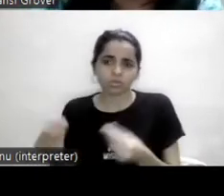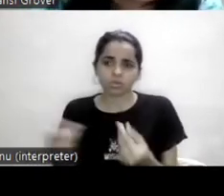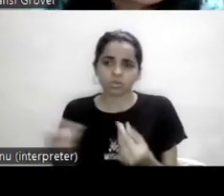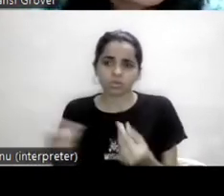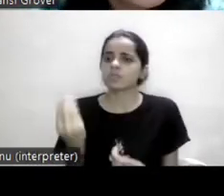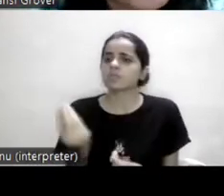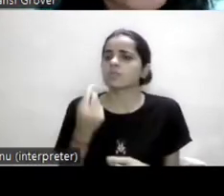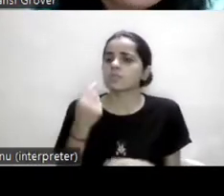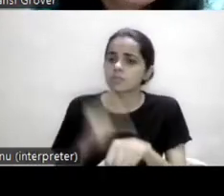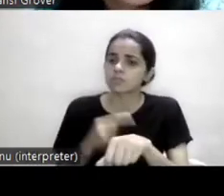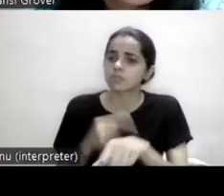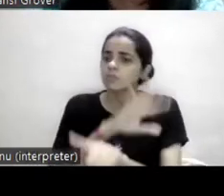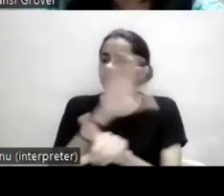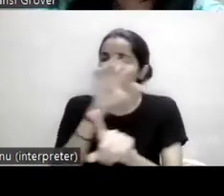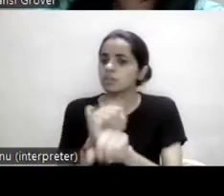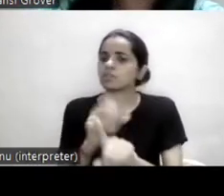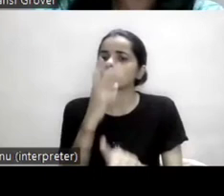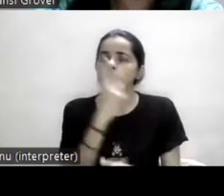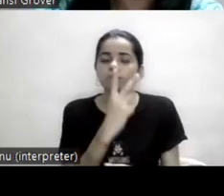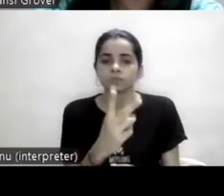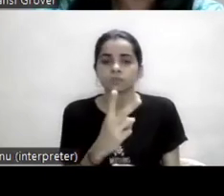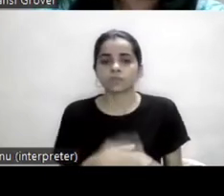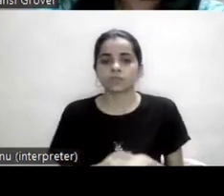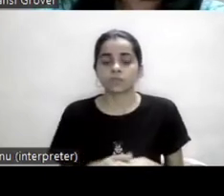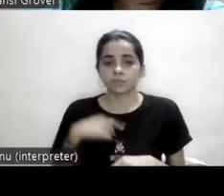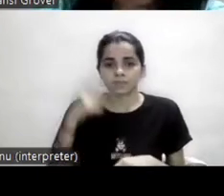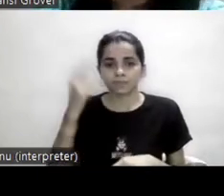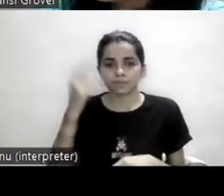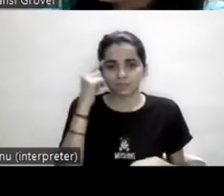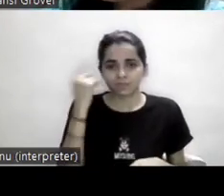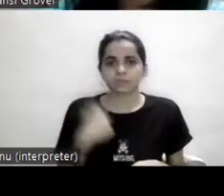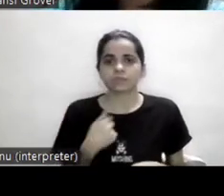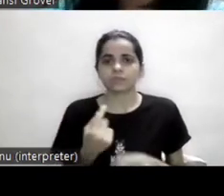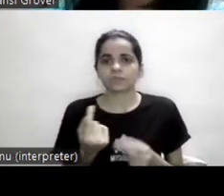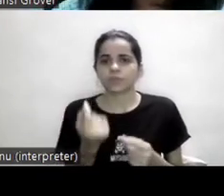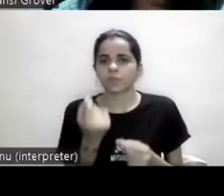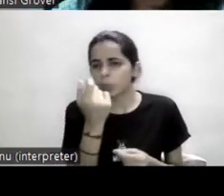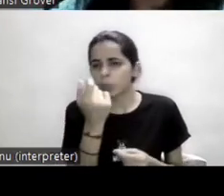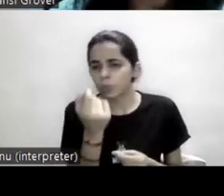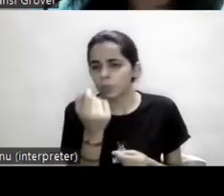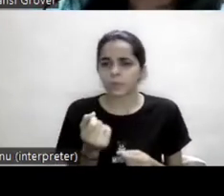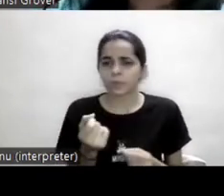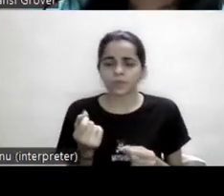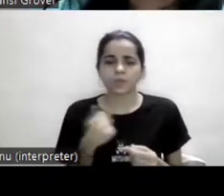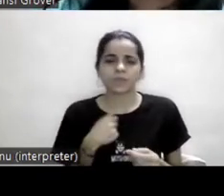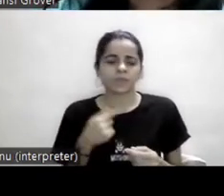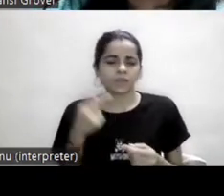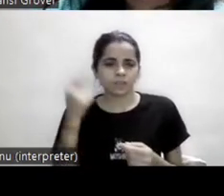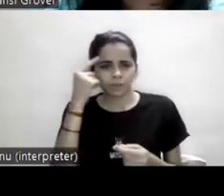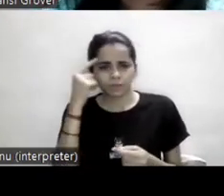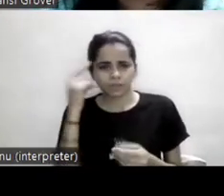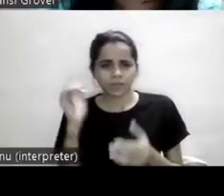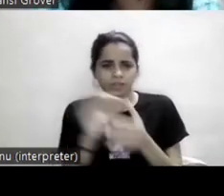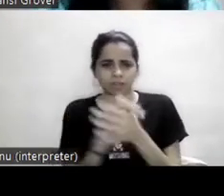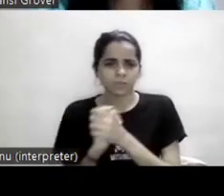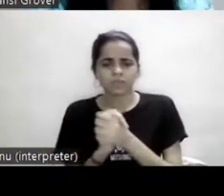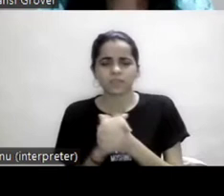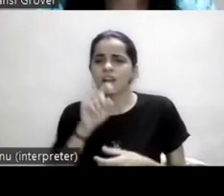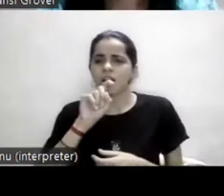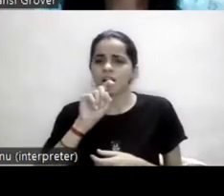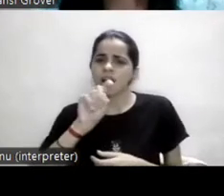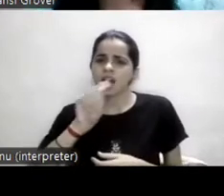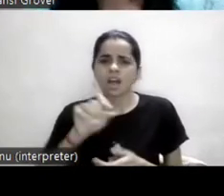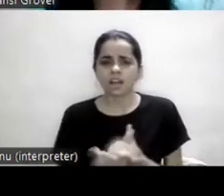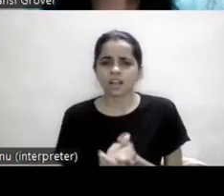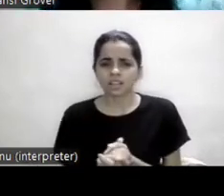know, culture also. I was reminded of this one trip where, you know, my friend asked me if I